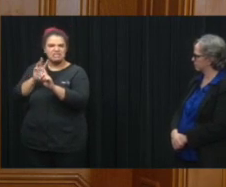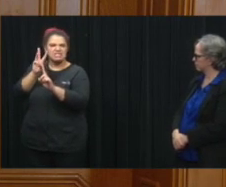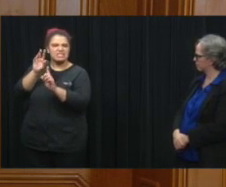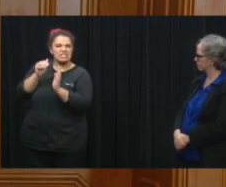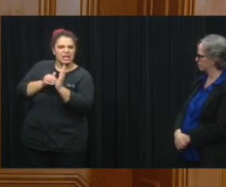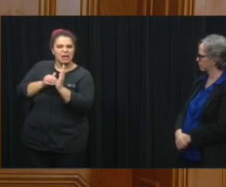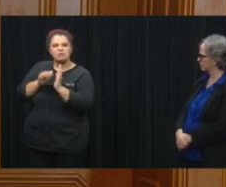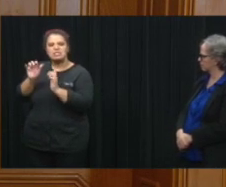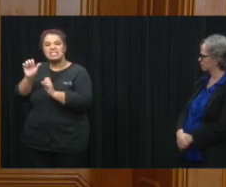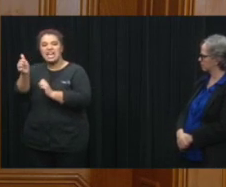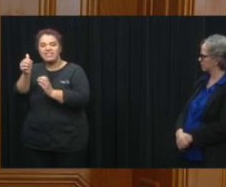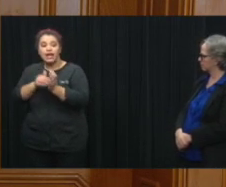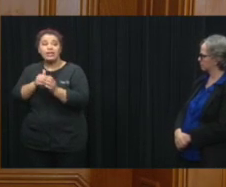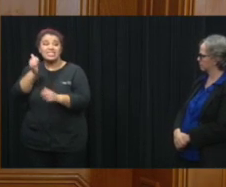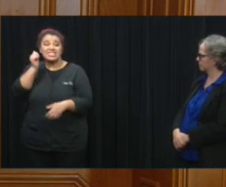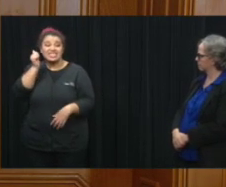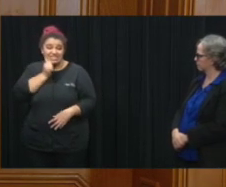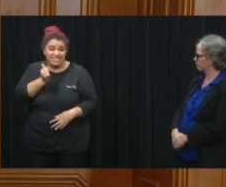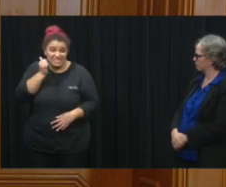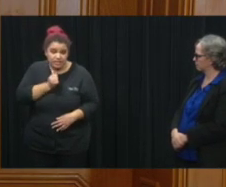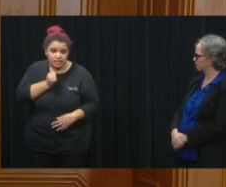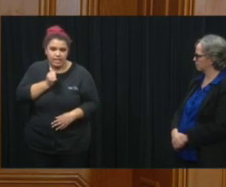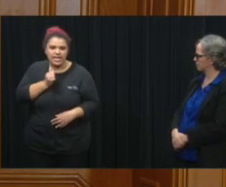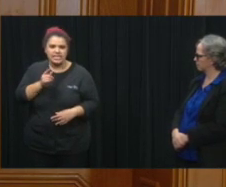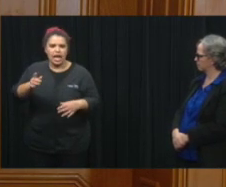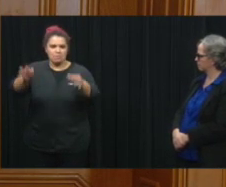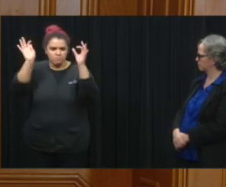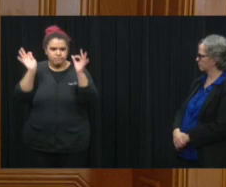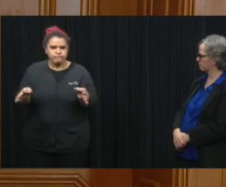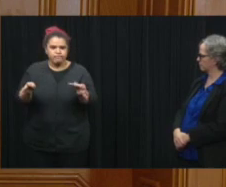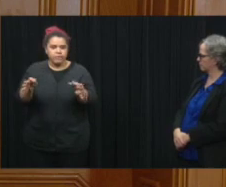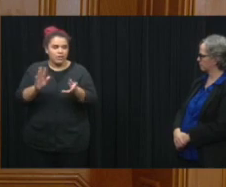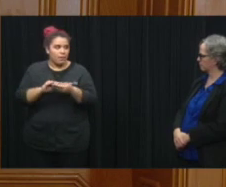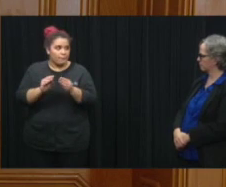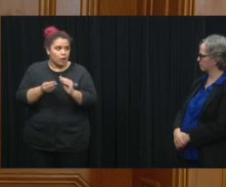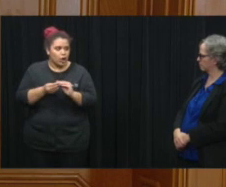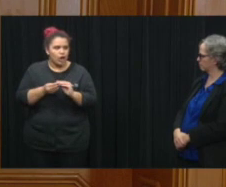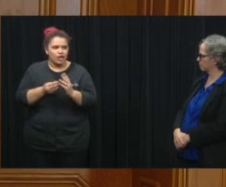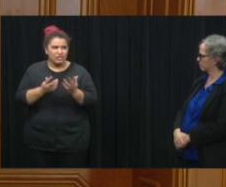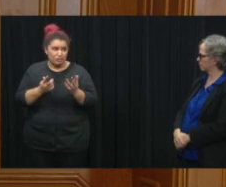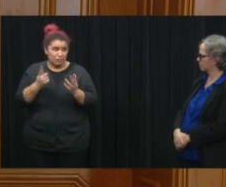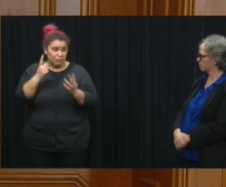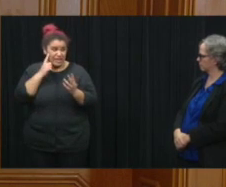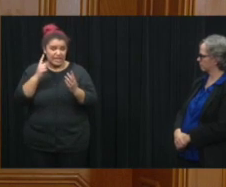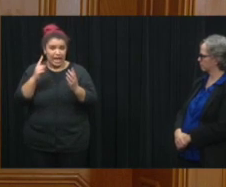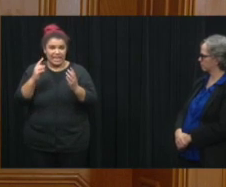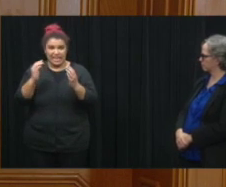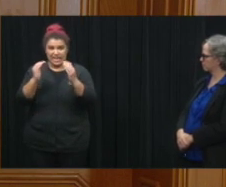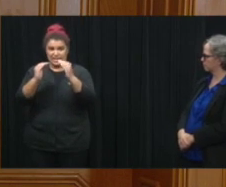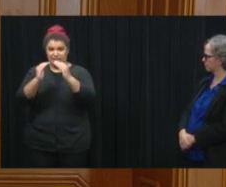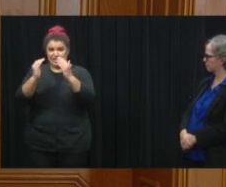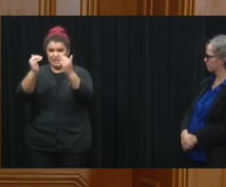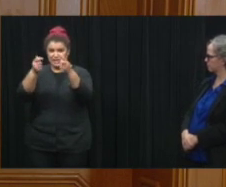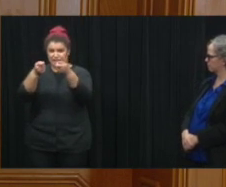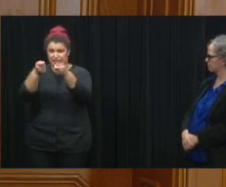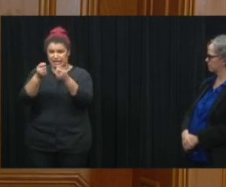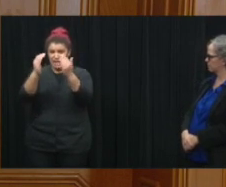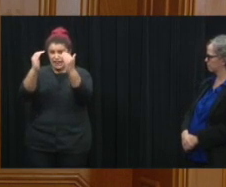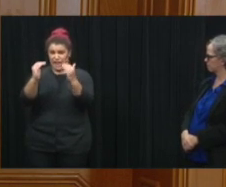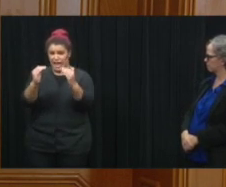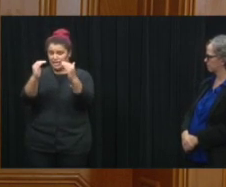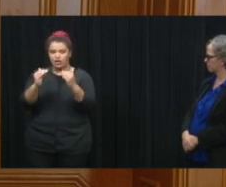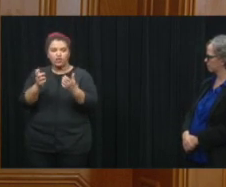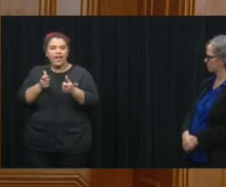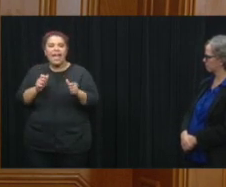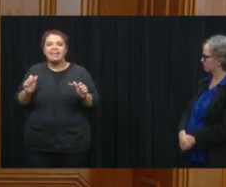that the end-all, be-all number? Is there any way that can still come down? Are there any tools still in the